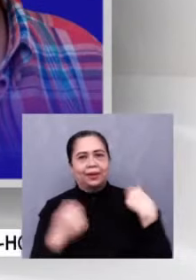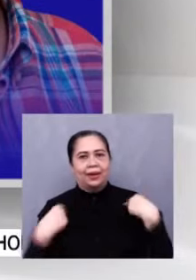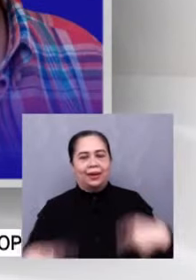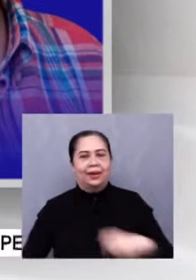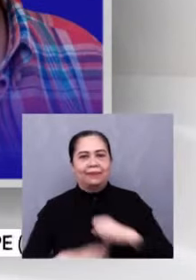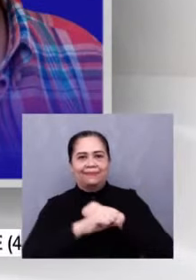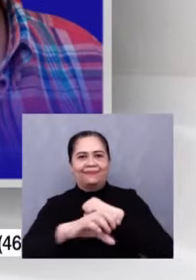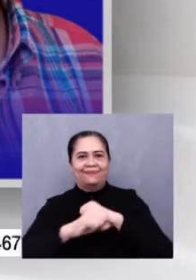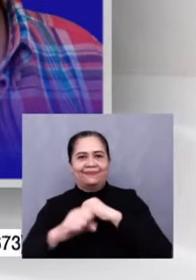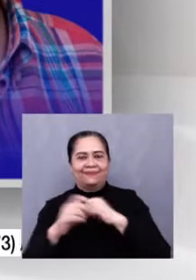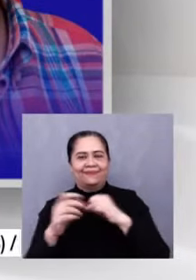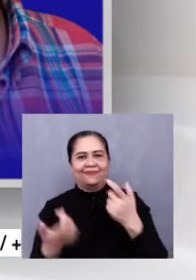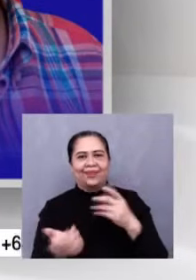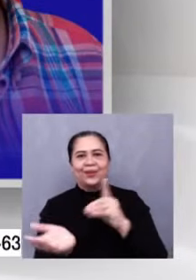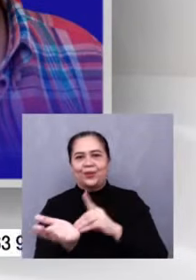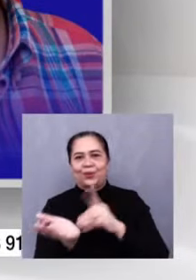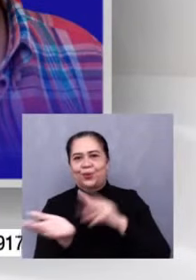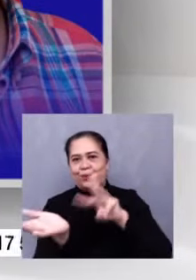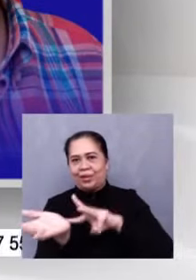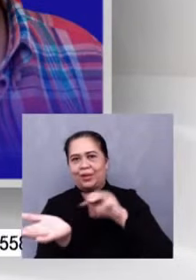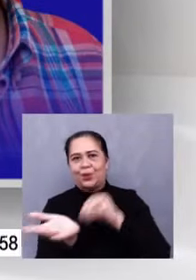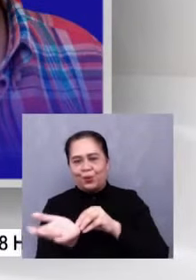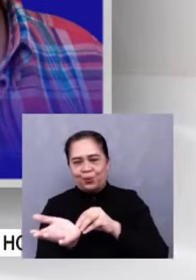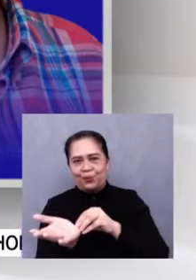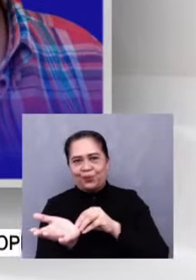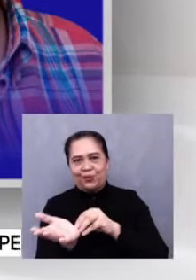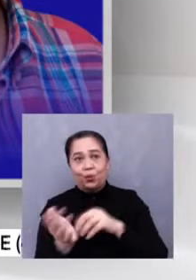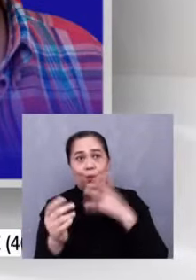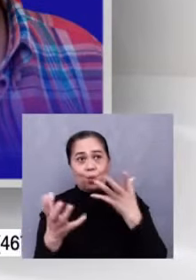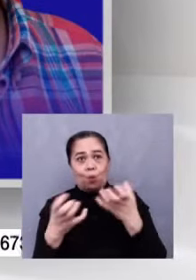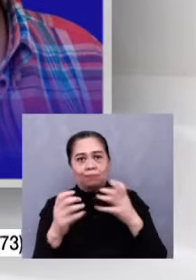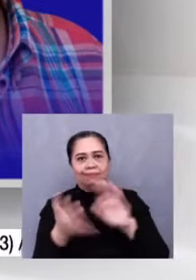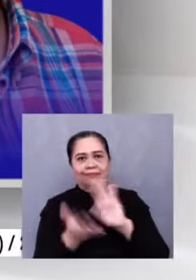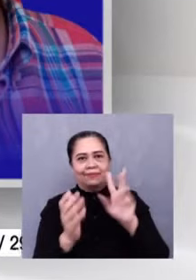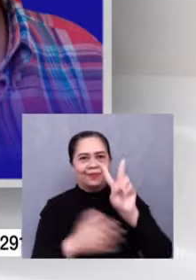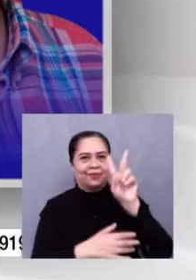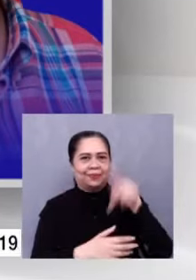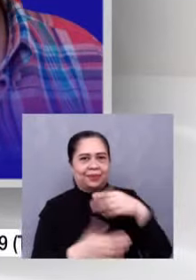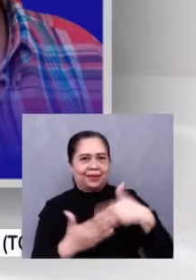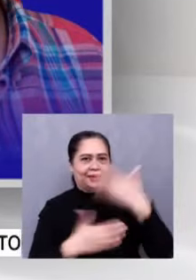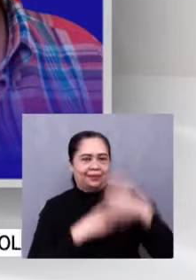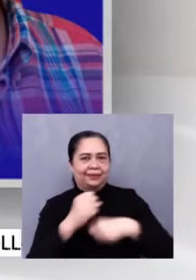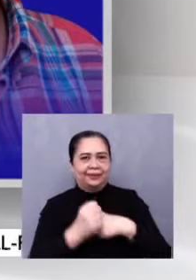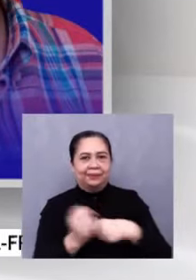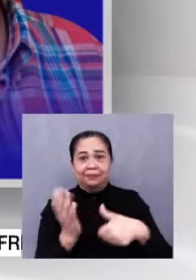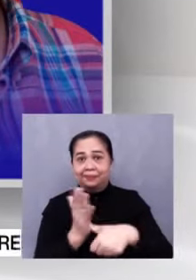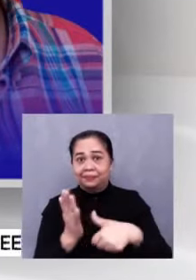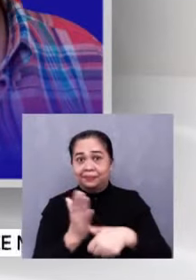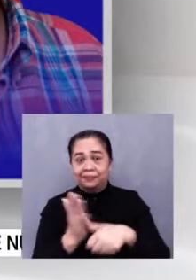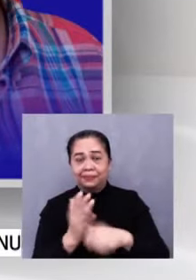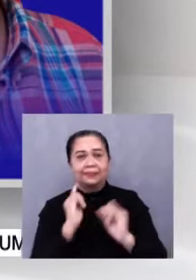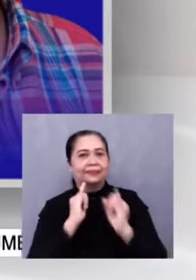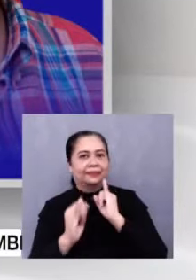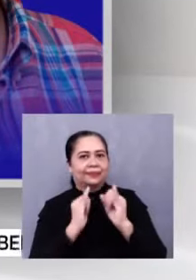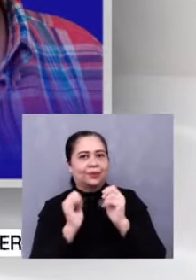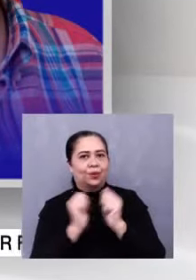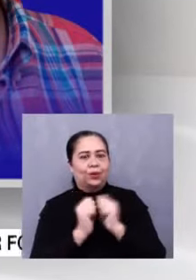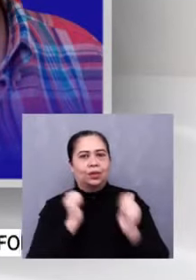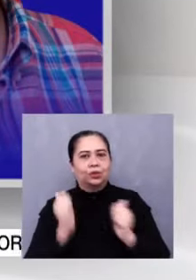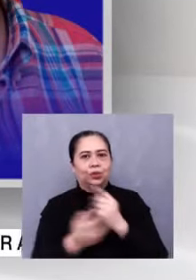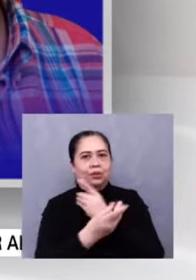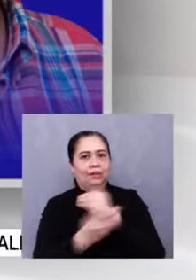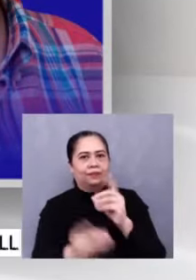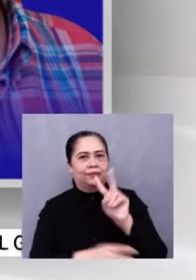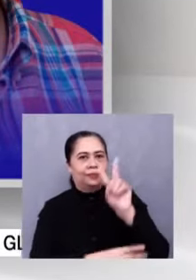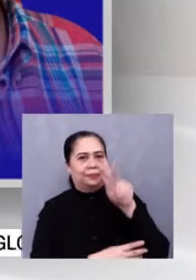Doc Willie Ong, who is gunning for the second highest post in next year's polls. That interview with Aksyon Demokratiko's vice presidential